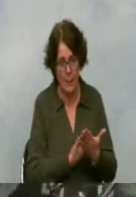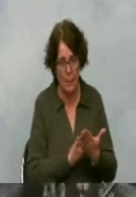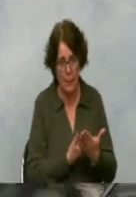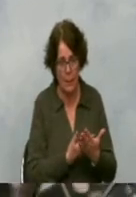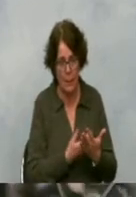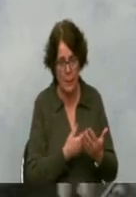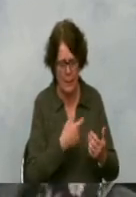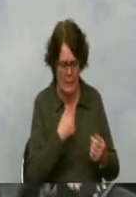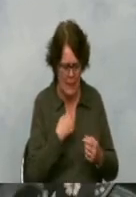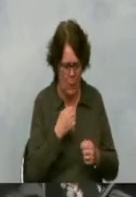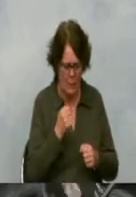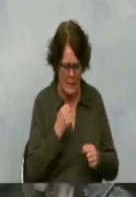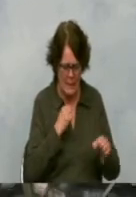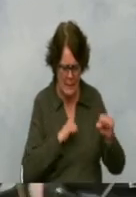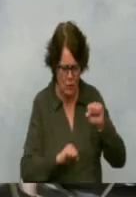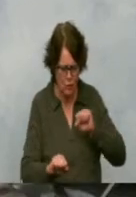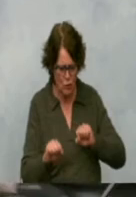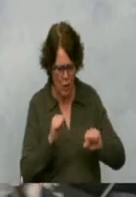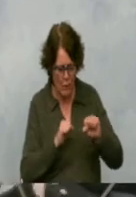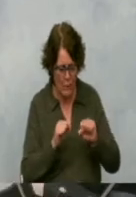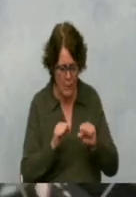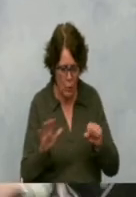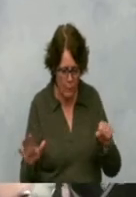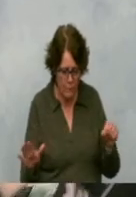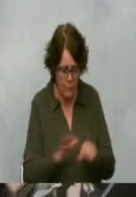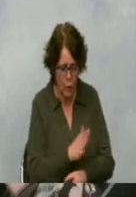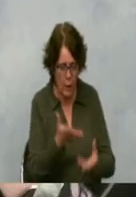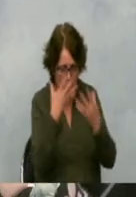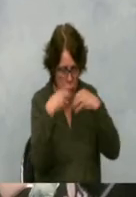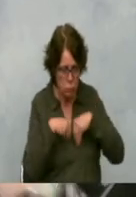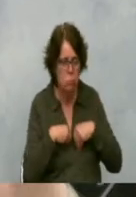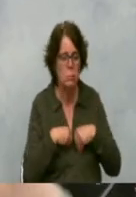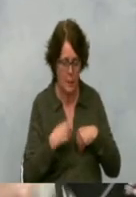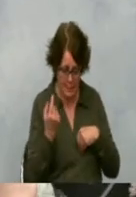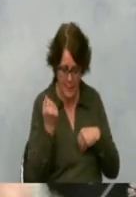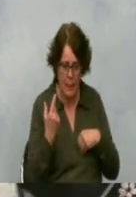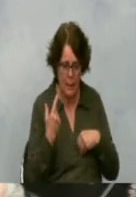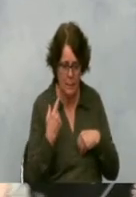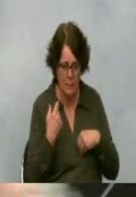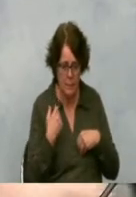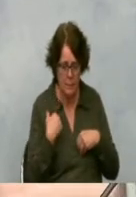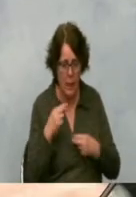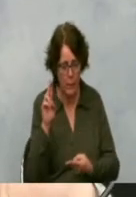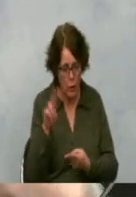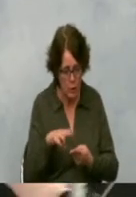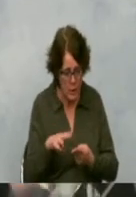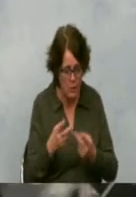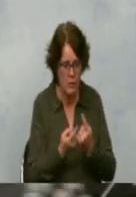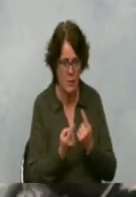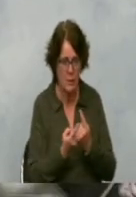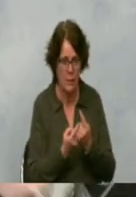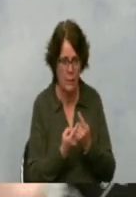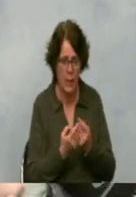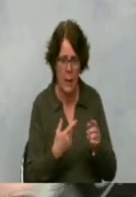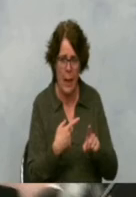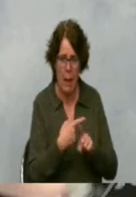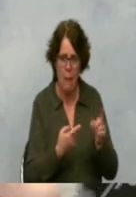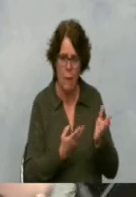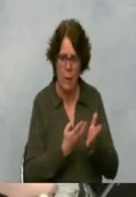kind of struggling to fully understand the concession stuff. And halfway through